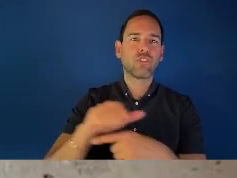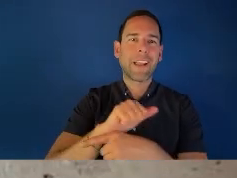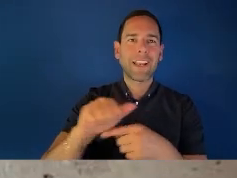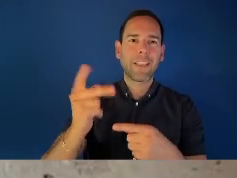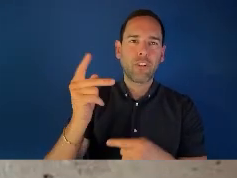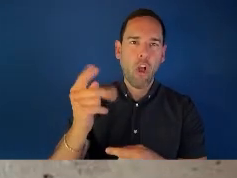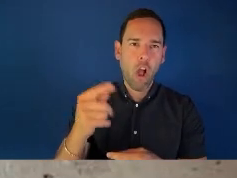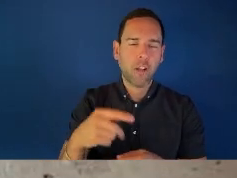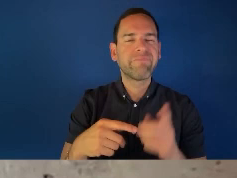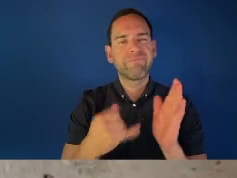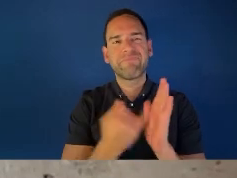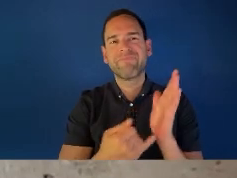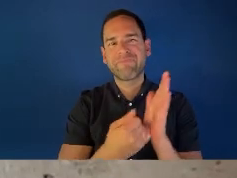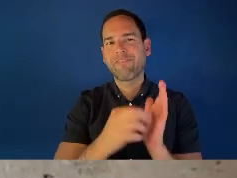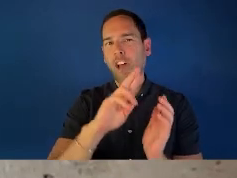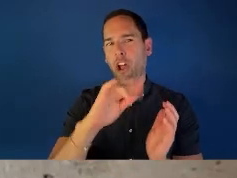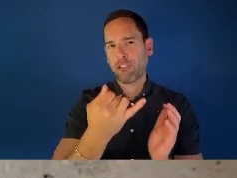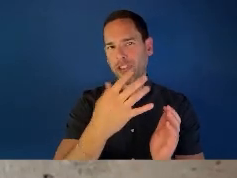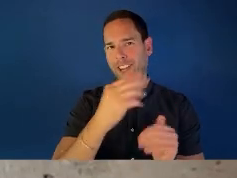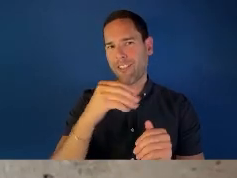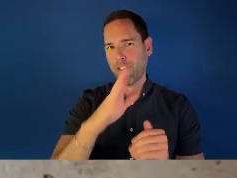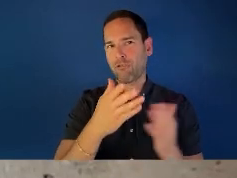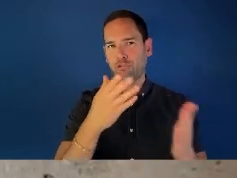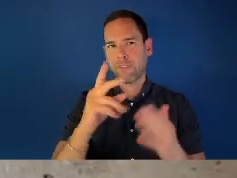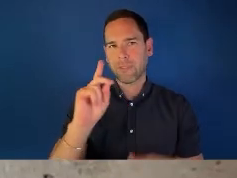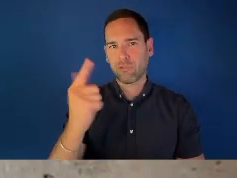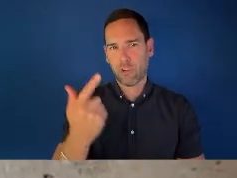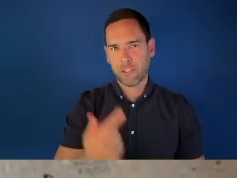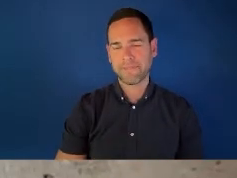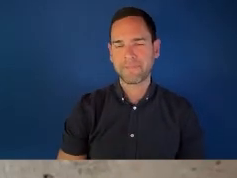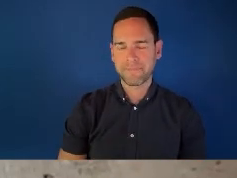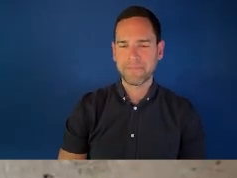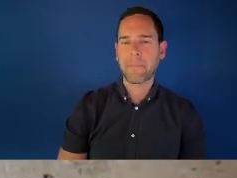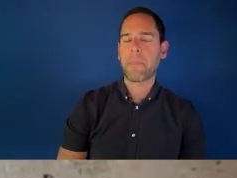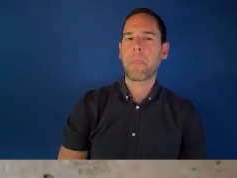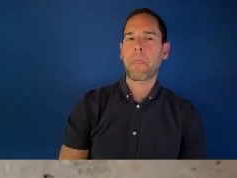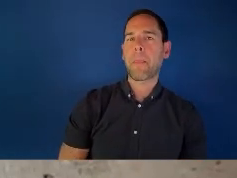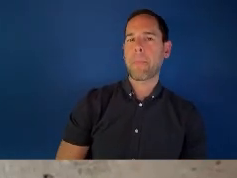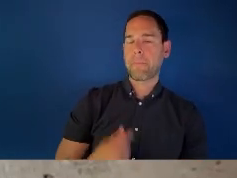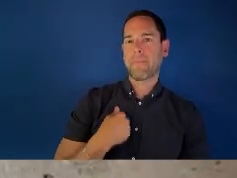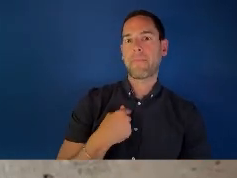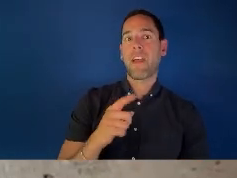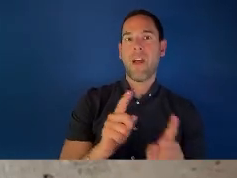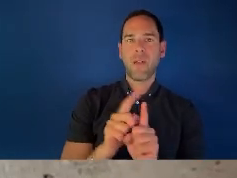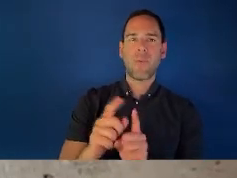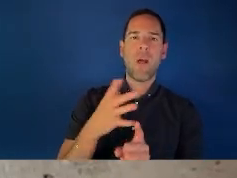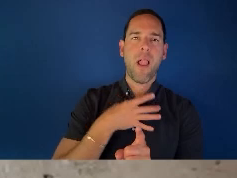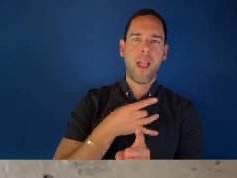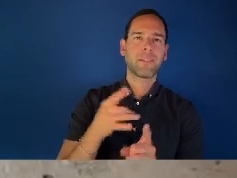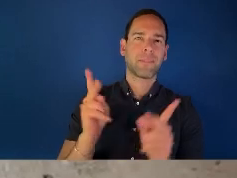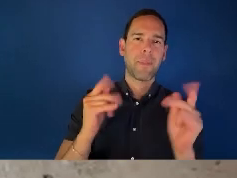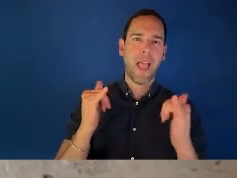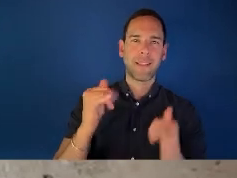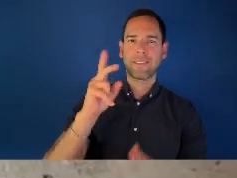And I'm also part of the Colorado Women's College leadership program at my school. So it's